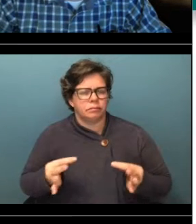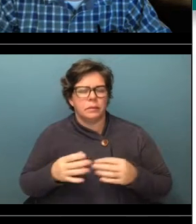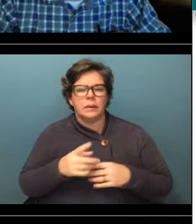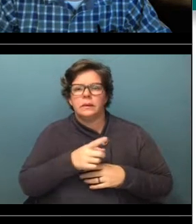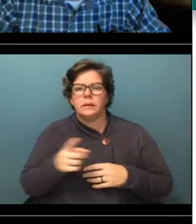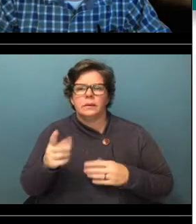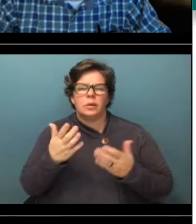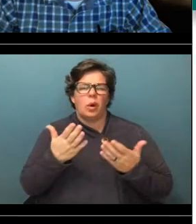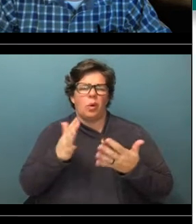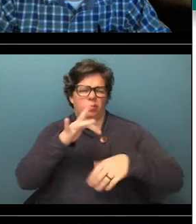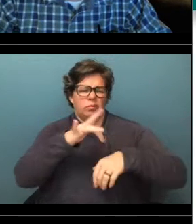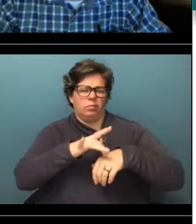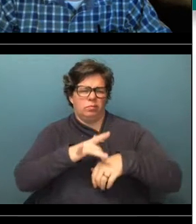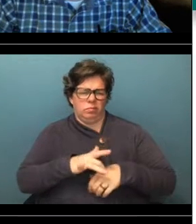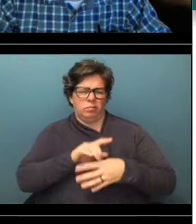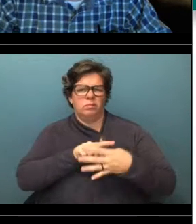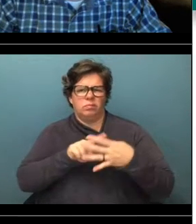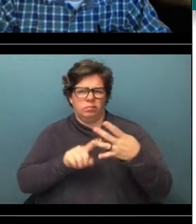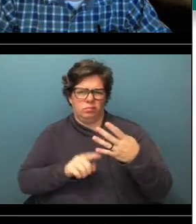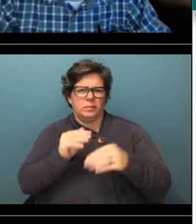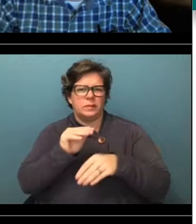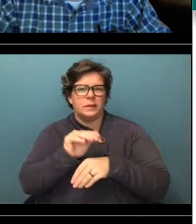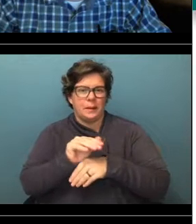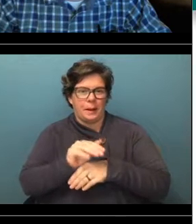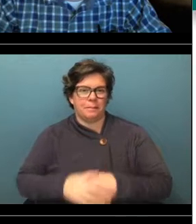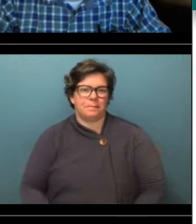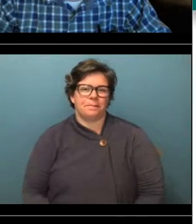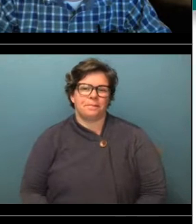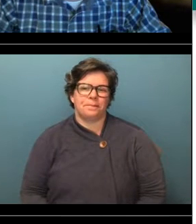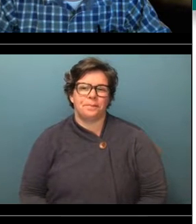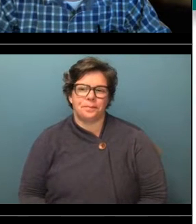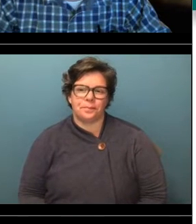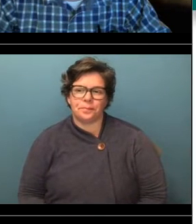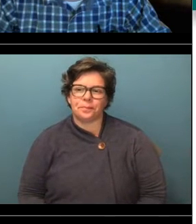stroke, those are the learning objectives for tonight.